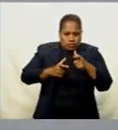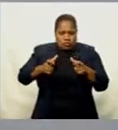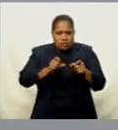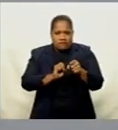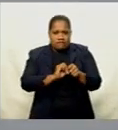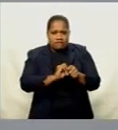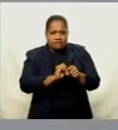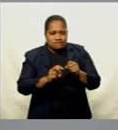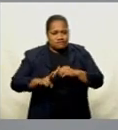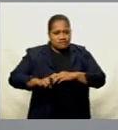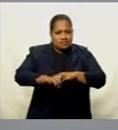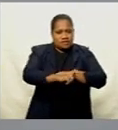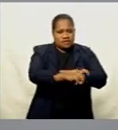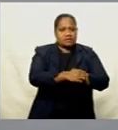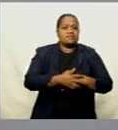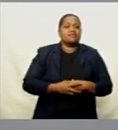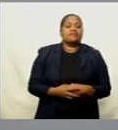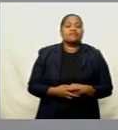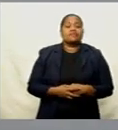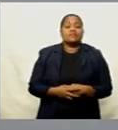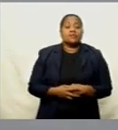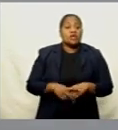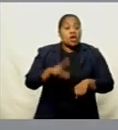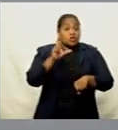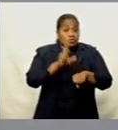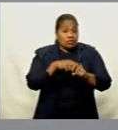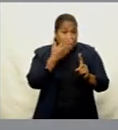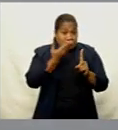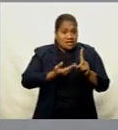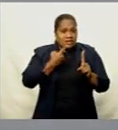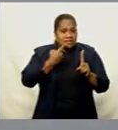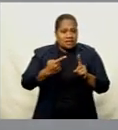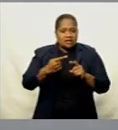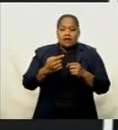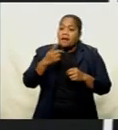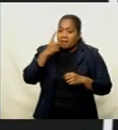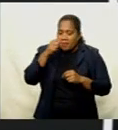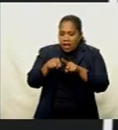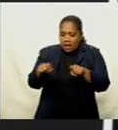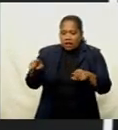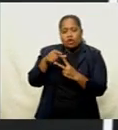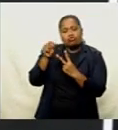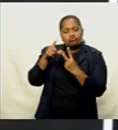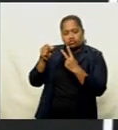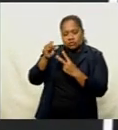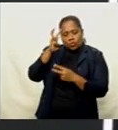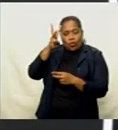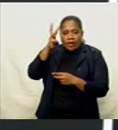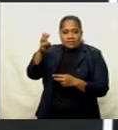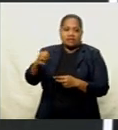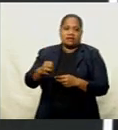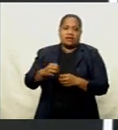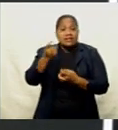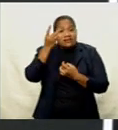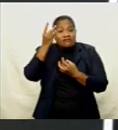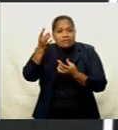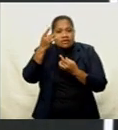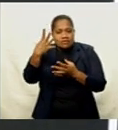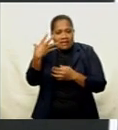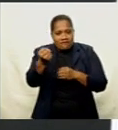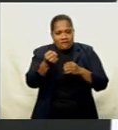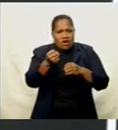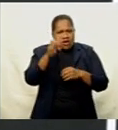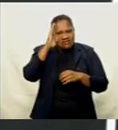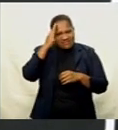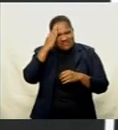Ifremi Wangenambete has called on people to choose wisely what information to consume from social media because it has an impact on